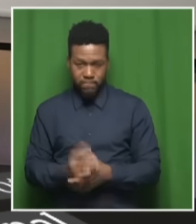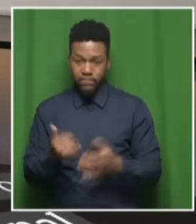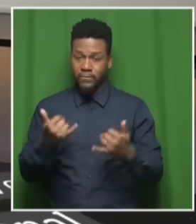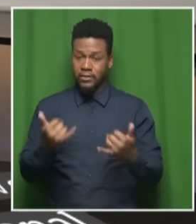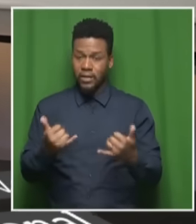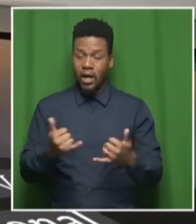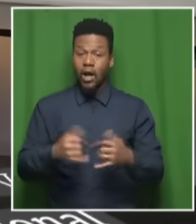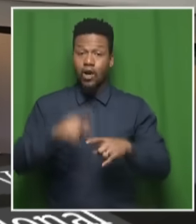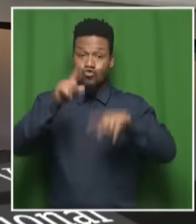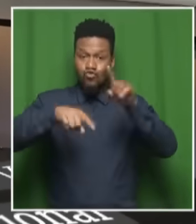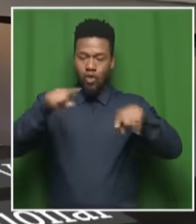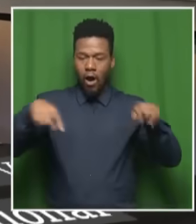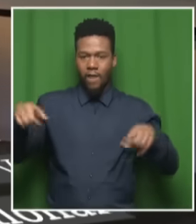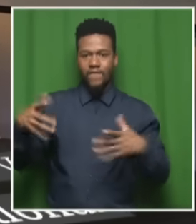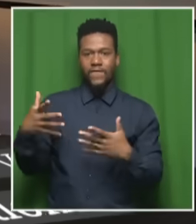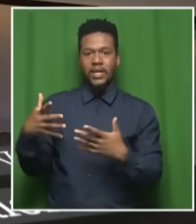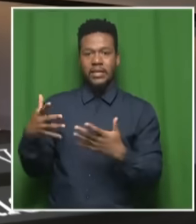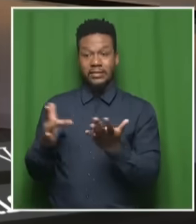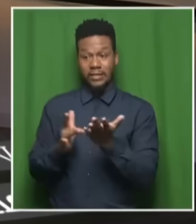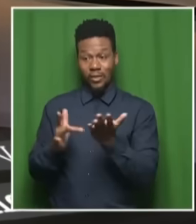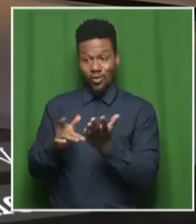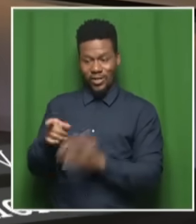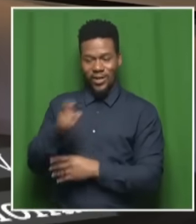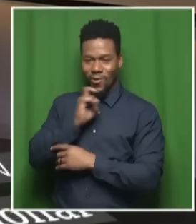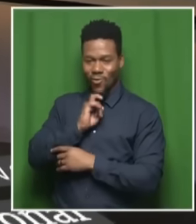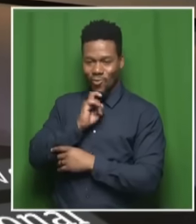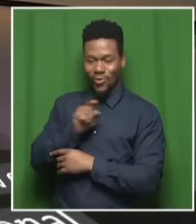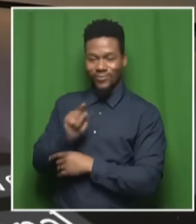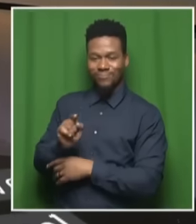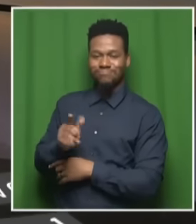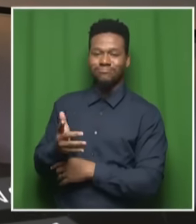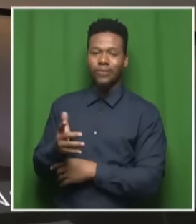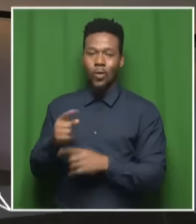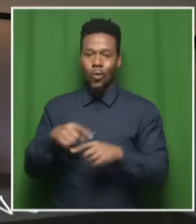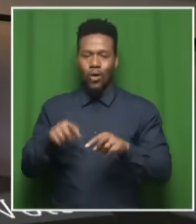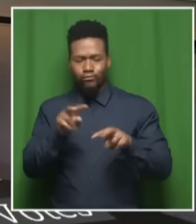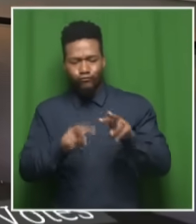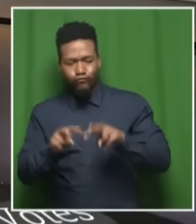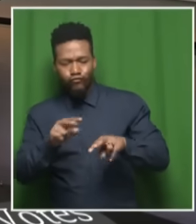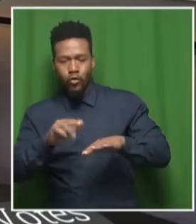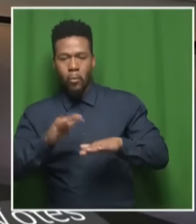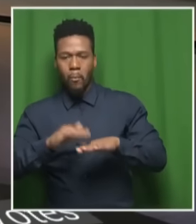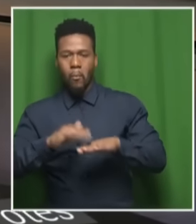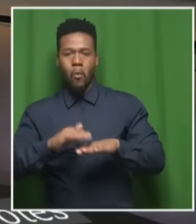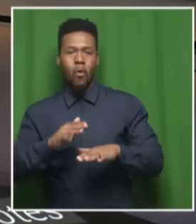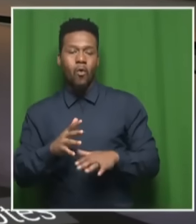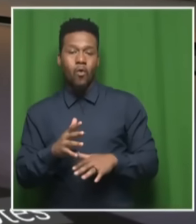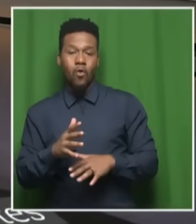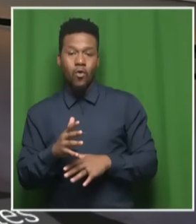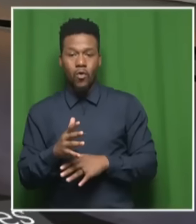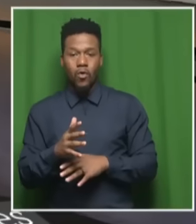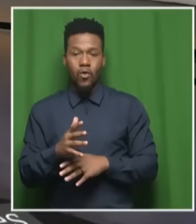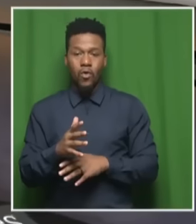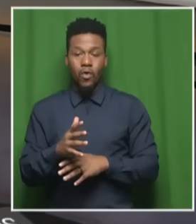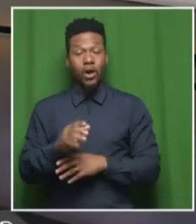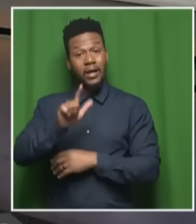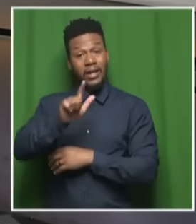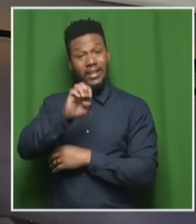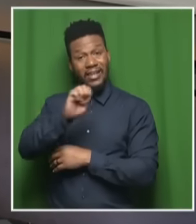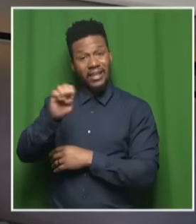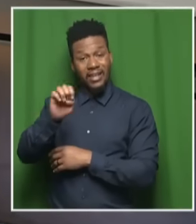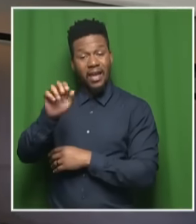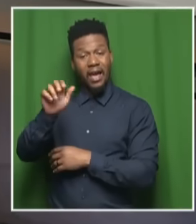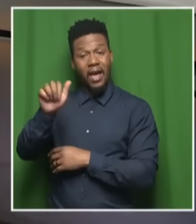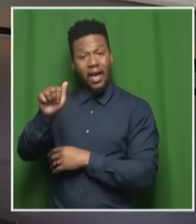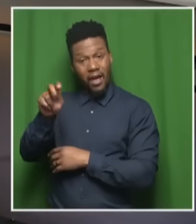graphic user interface continues here. We're looking at more of the GUI at this point. In fact, Leanne and Sakina really also